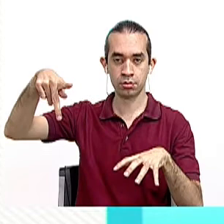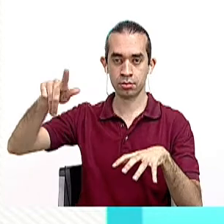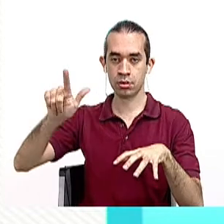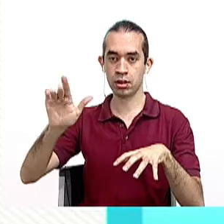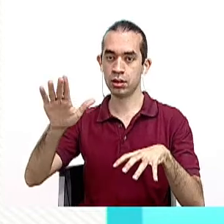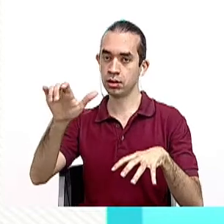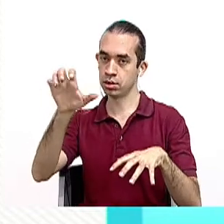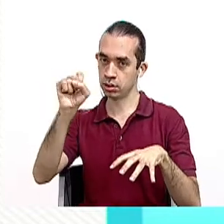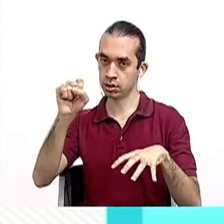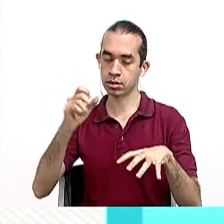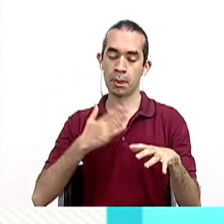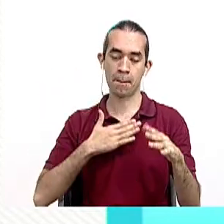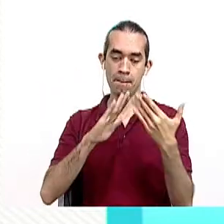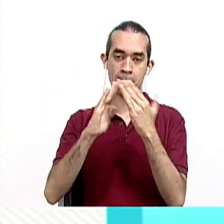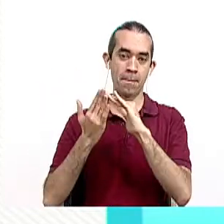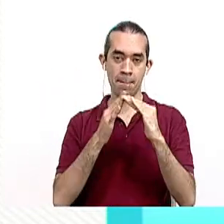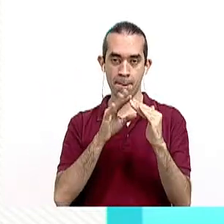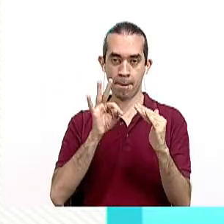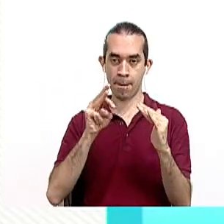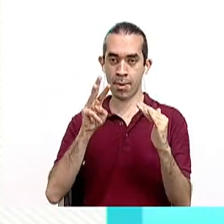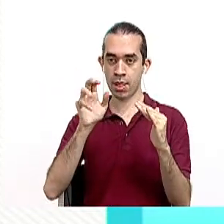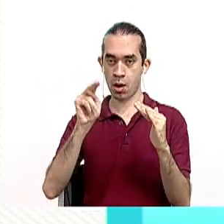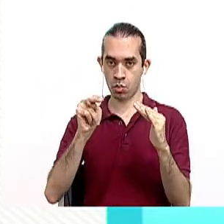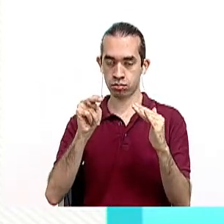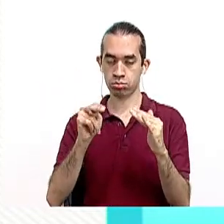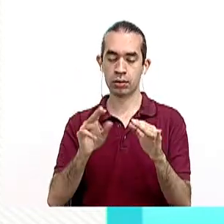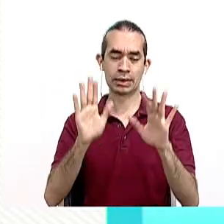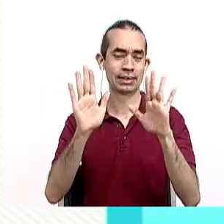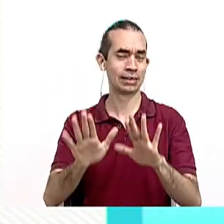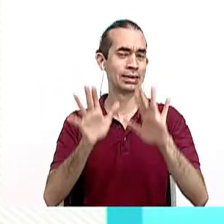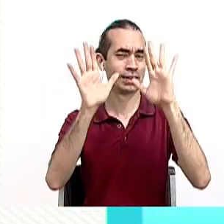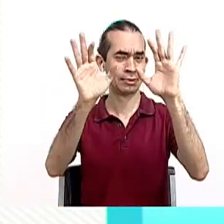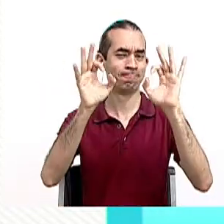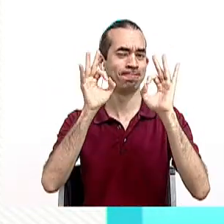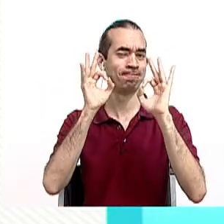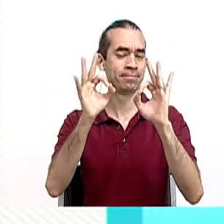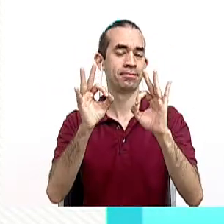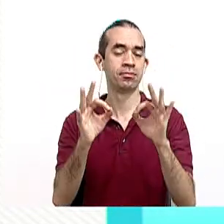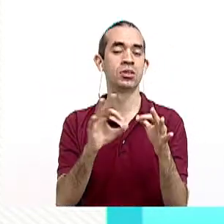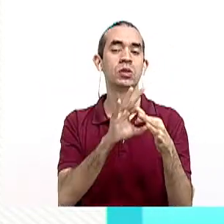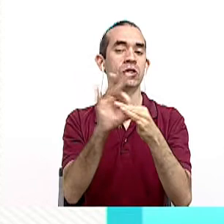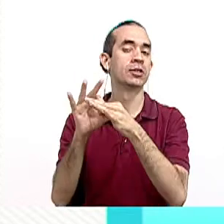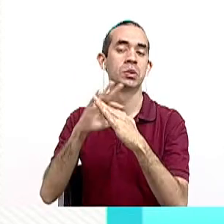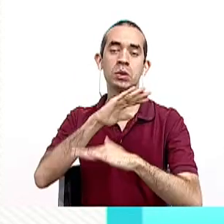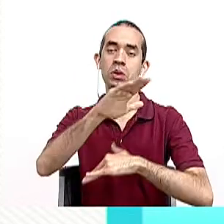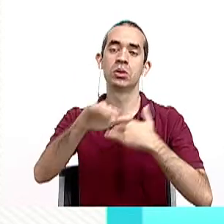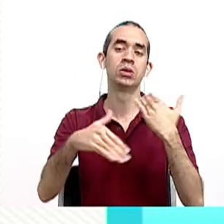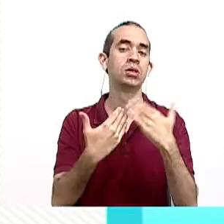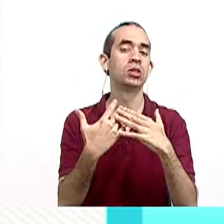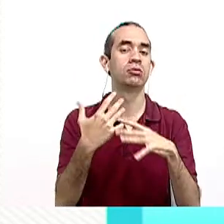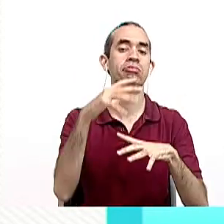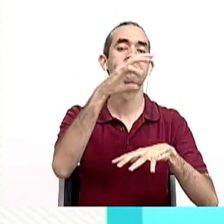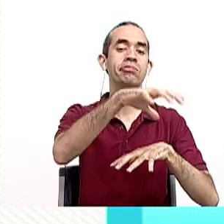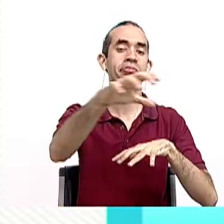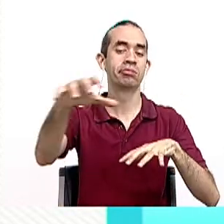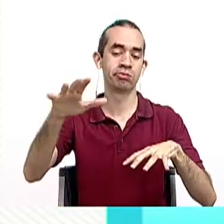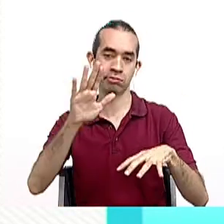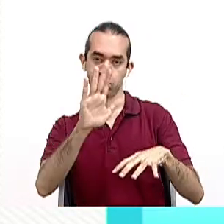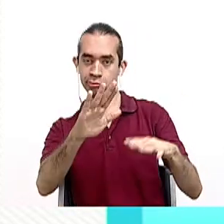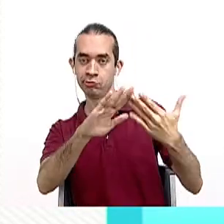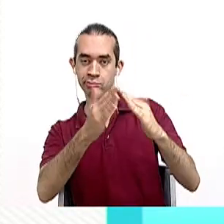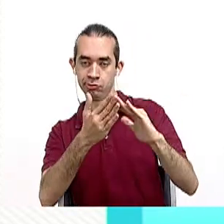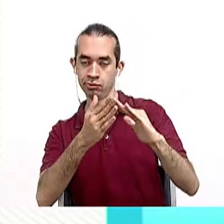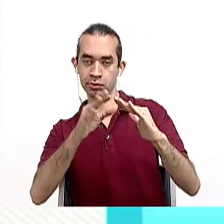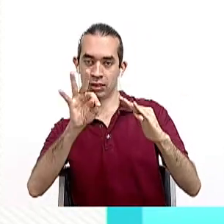town. Excellent, very good. It is related with all the places that you can find in your